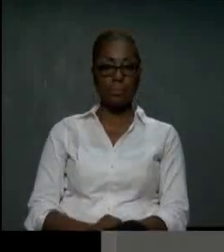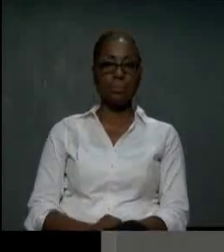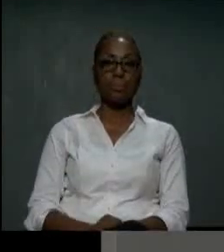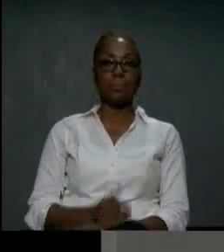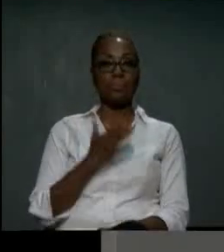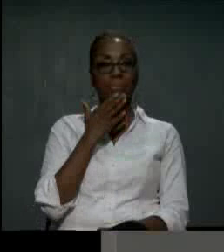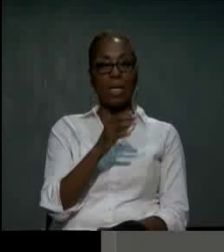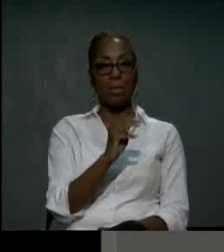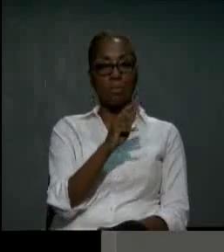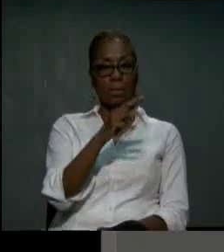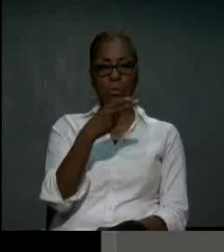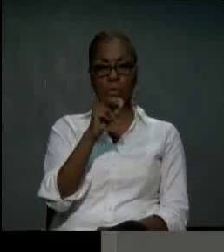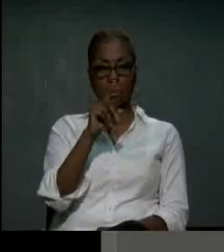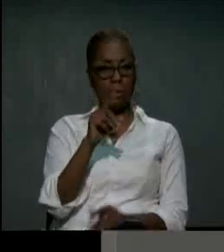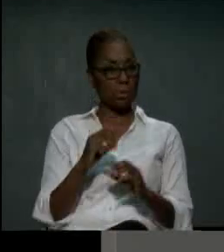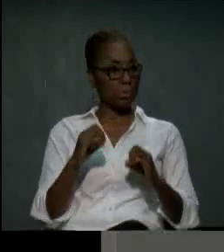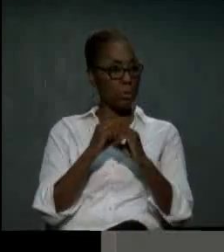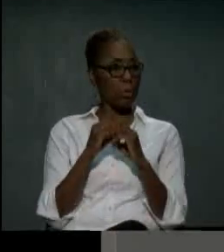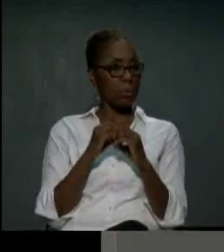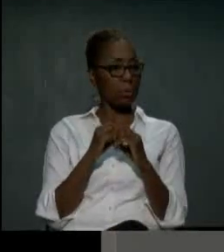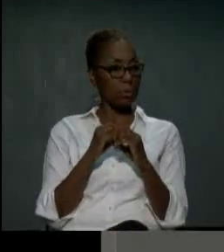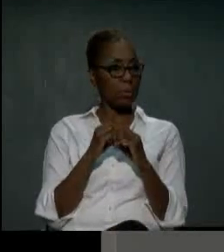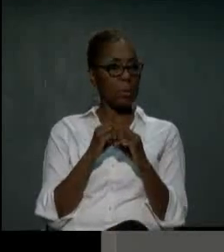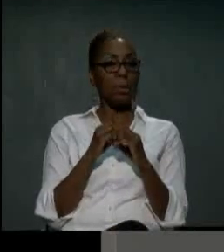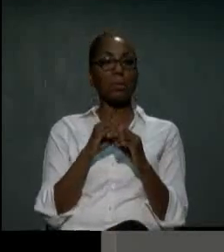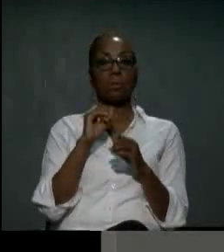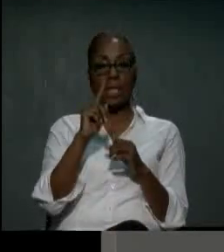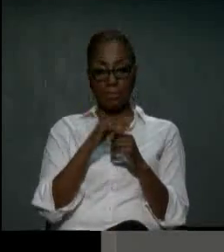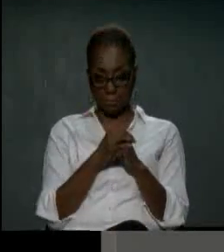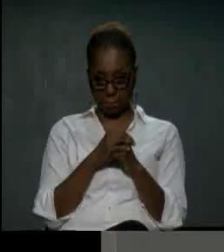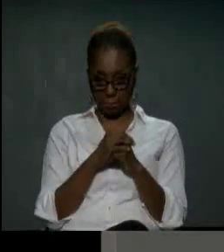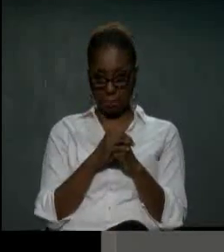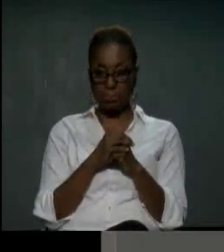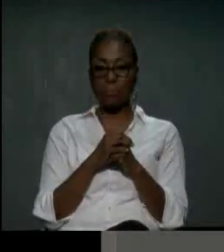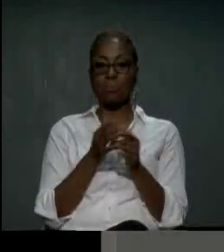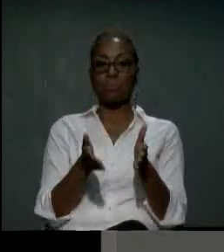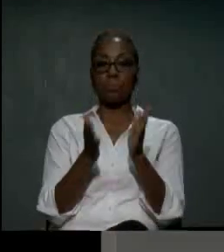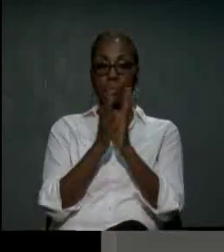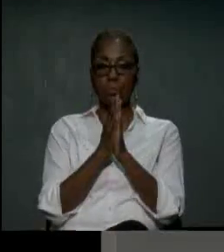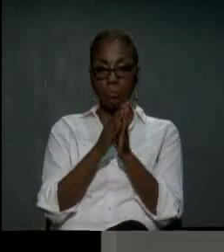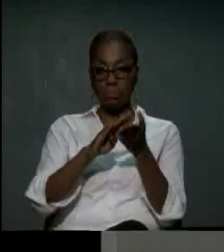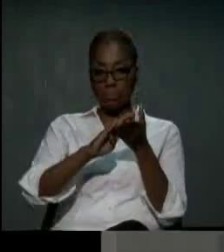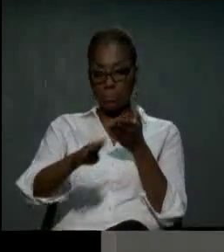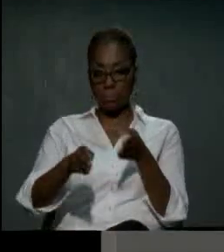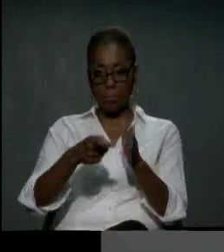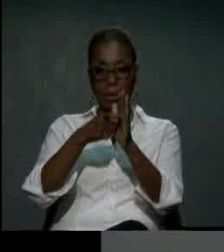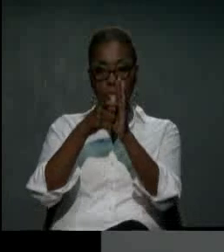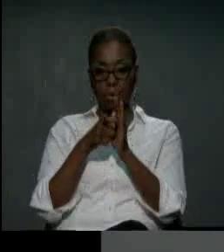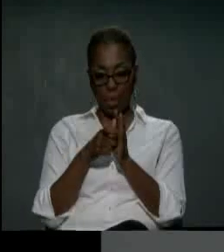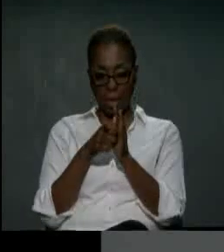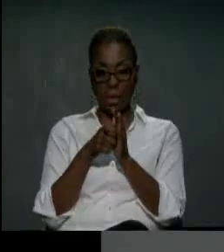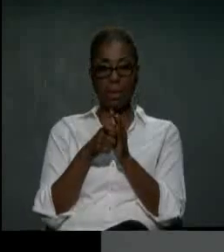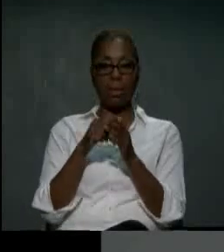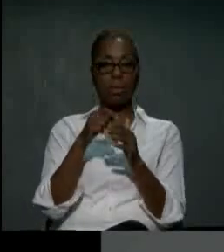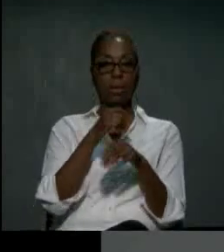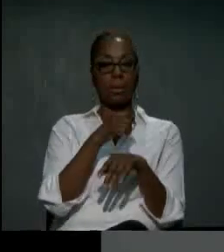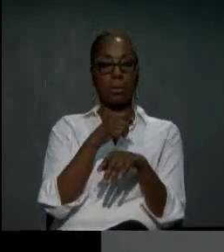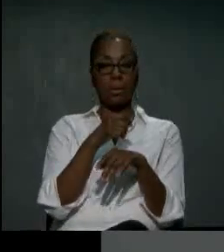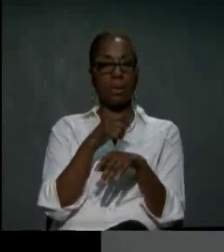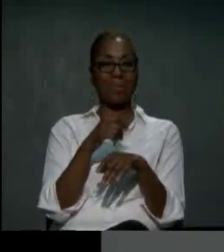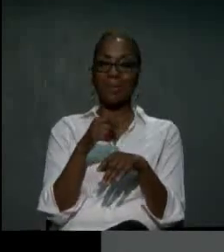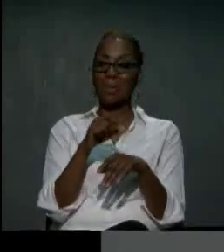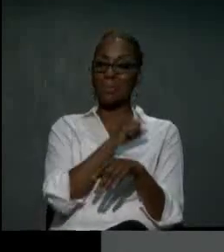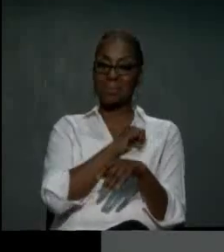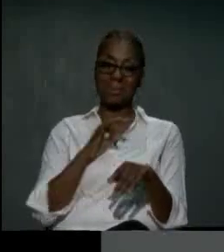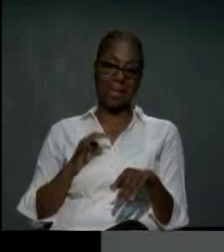Thank you, Mr. Hood. Anything else, Ms. James? Yeah, based on the applicant's request for the waiver of the required boundary street improvement, staff is not supportive of the